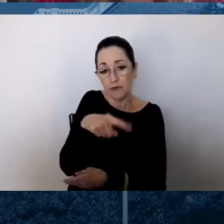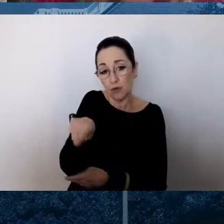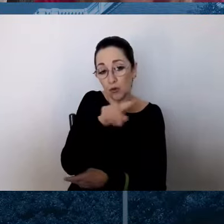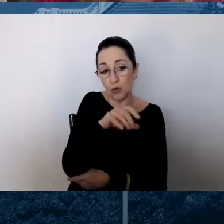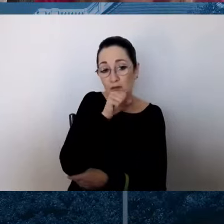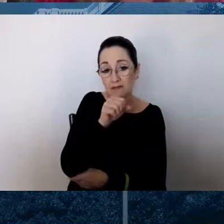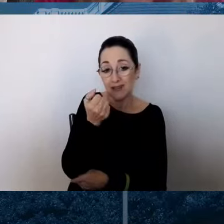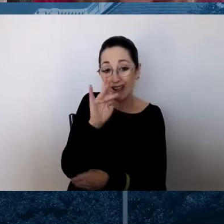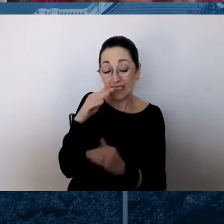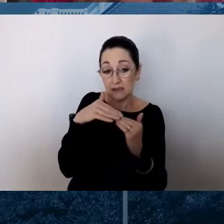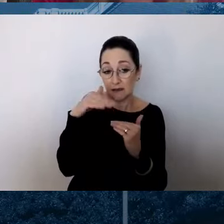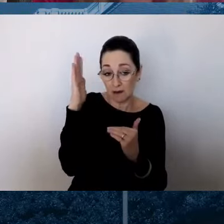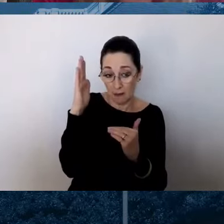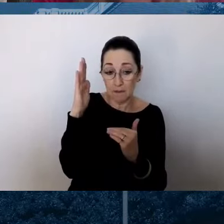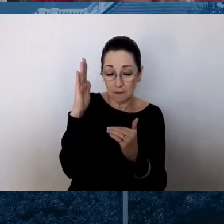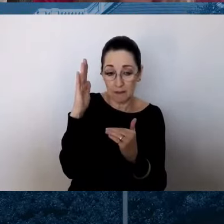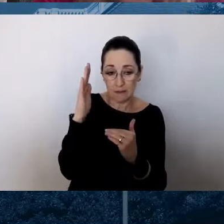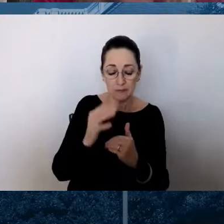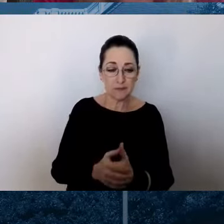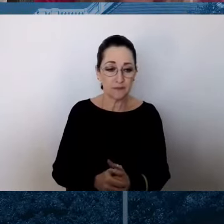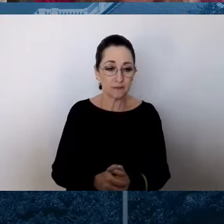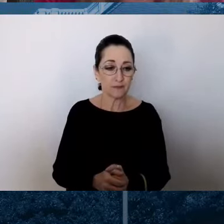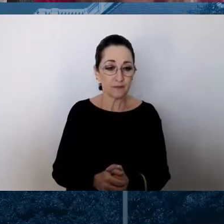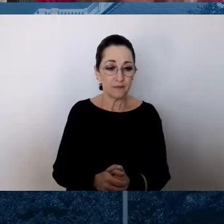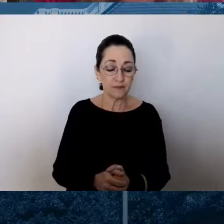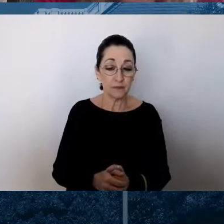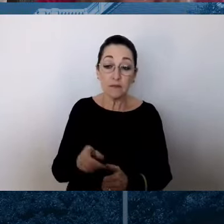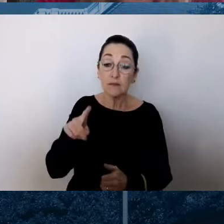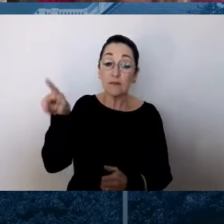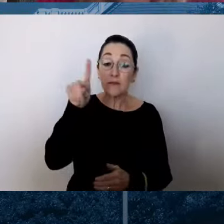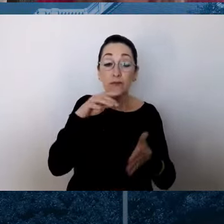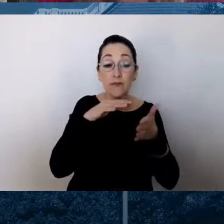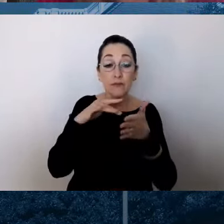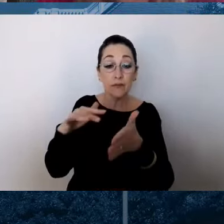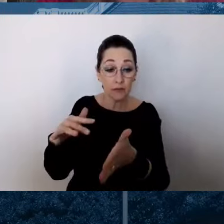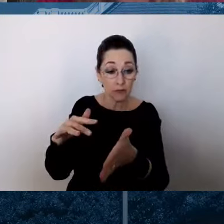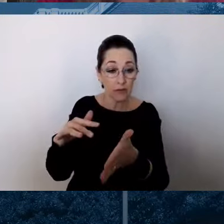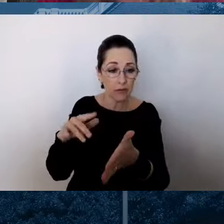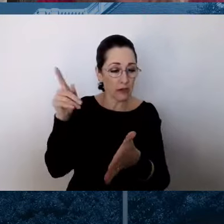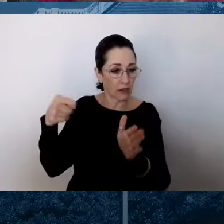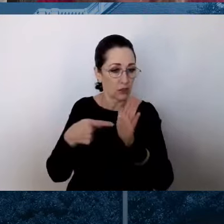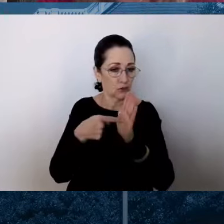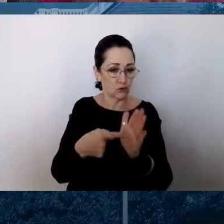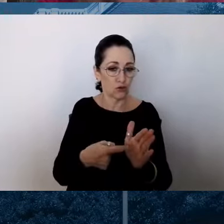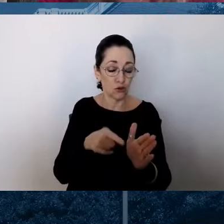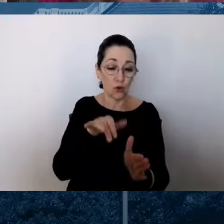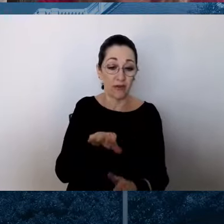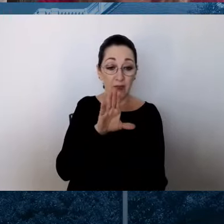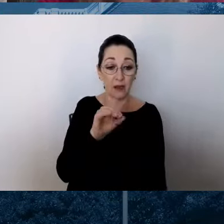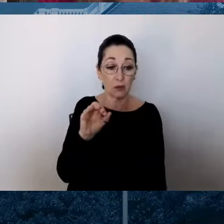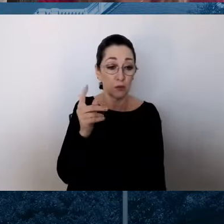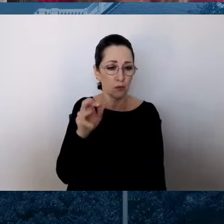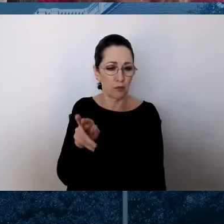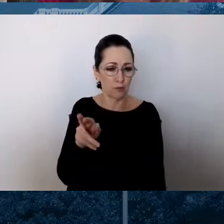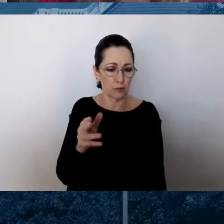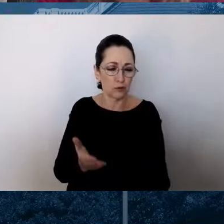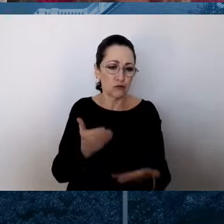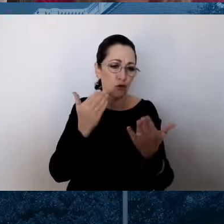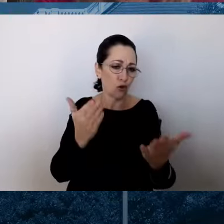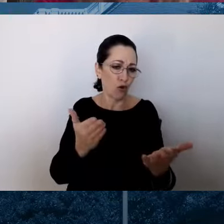and older. And studies show that these boosters offer great immune protection against